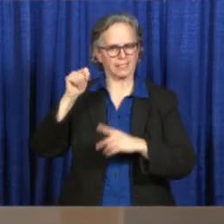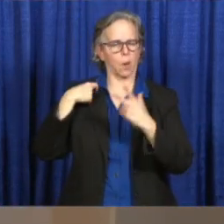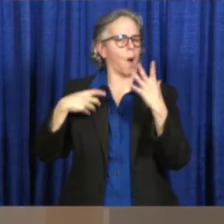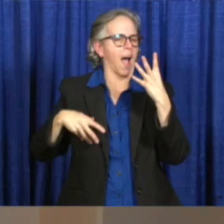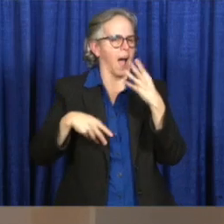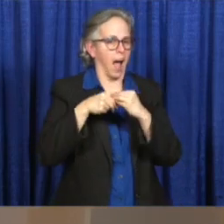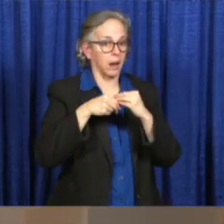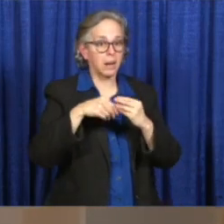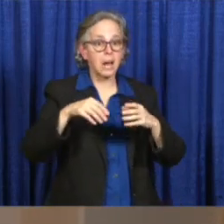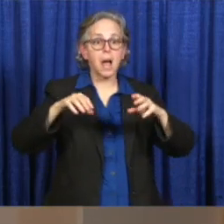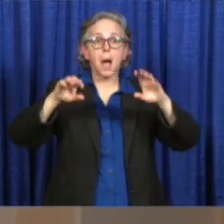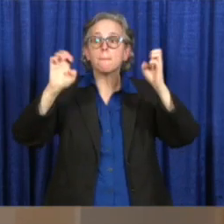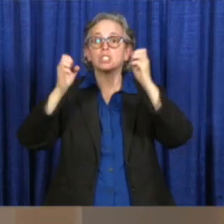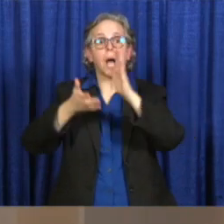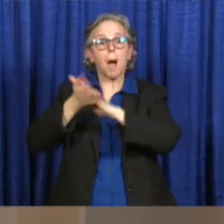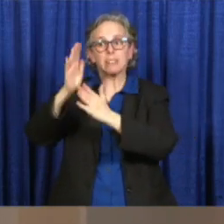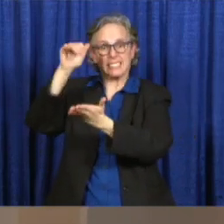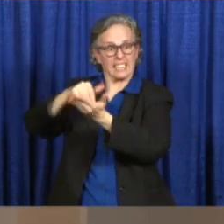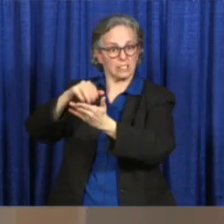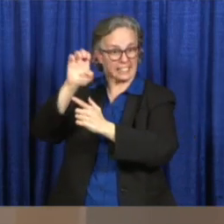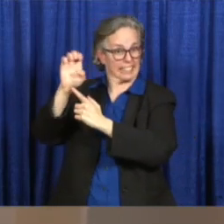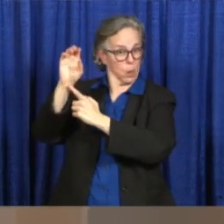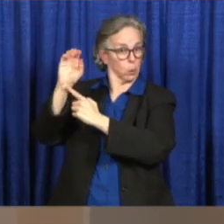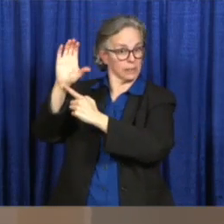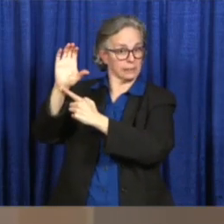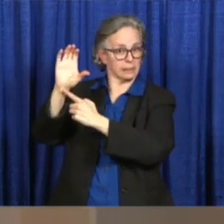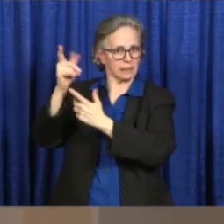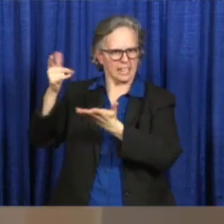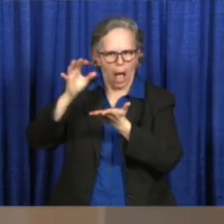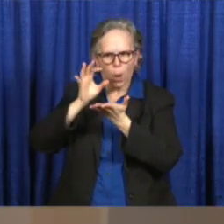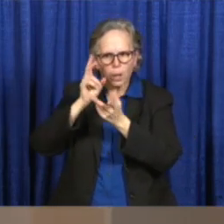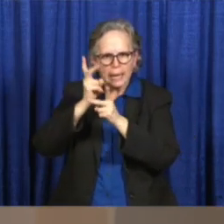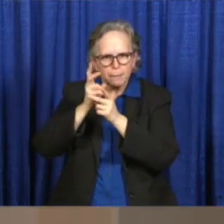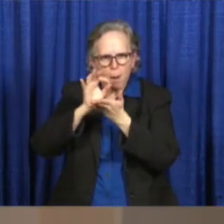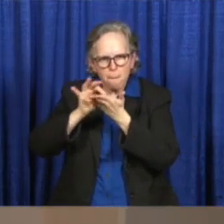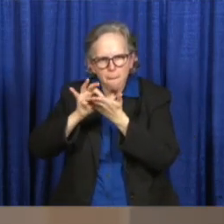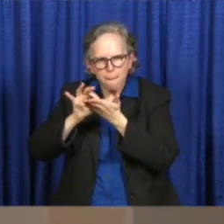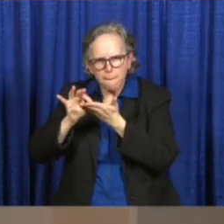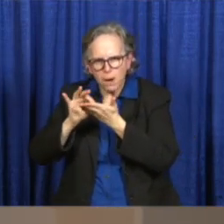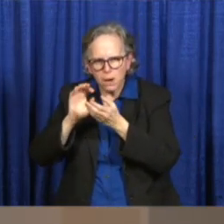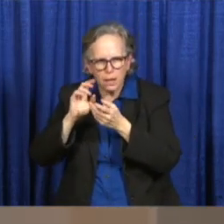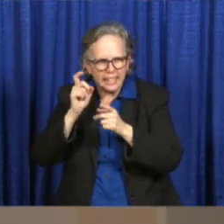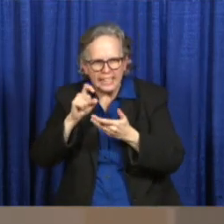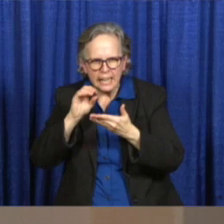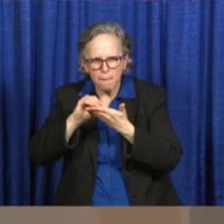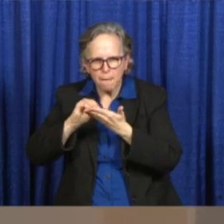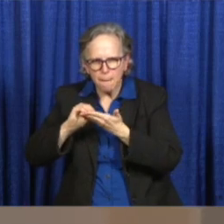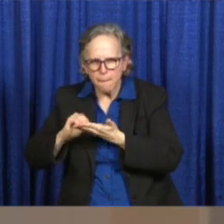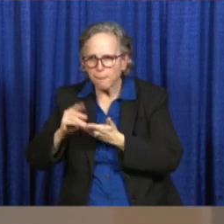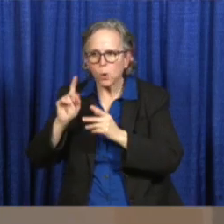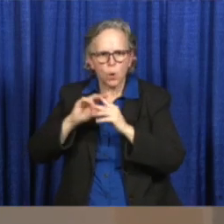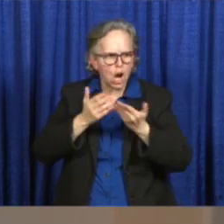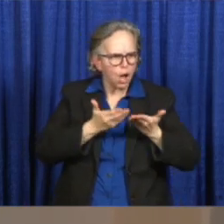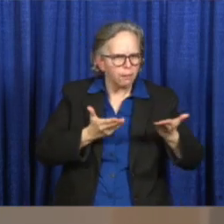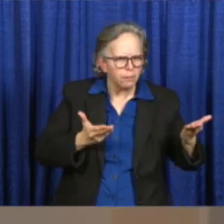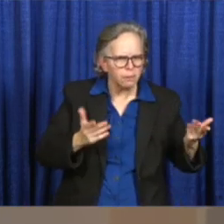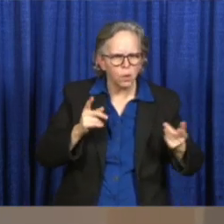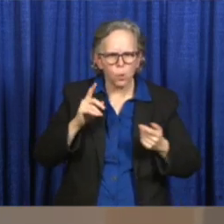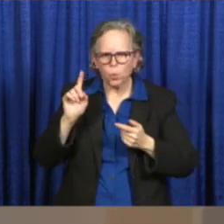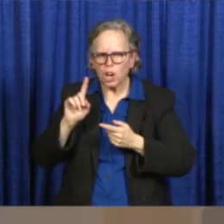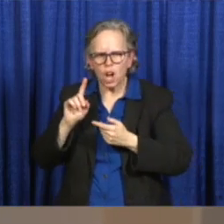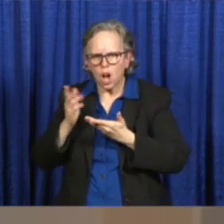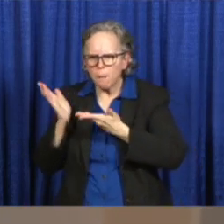Center, they are keeping track of what the needs are, where the supplies are, what might be in the supply chain. You have a